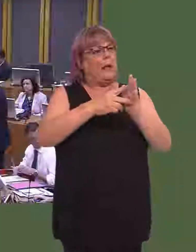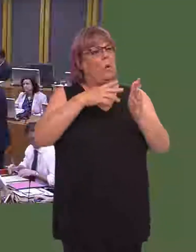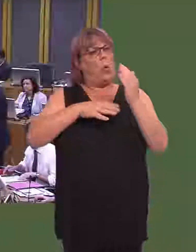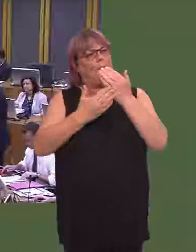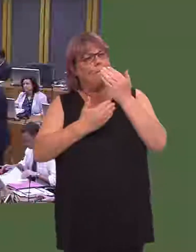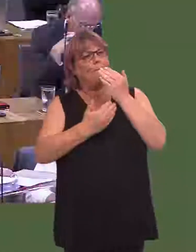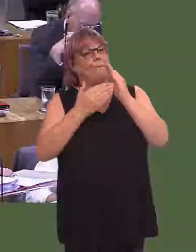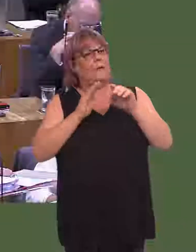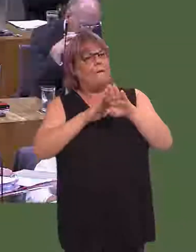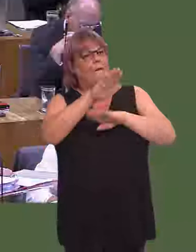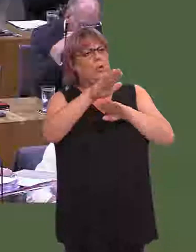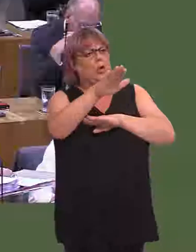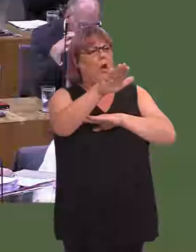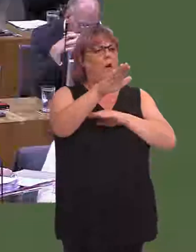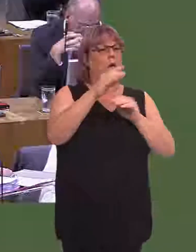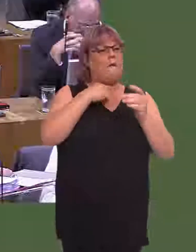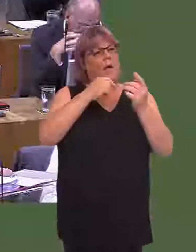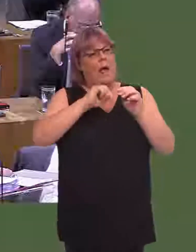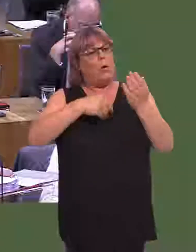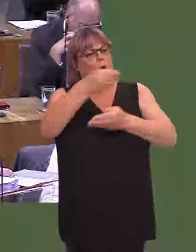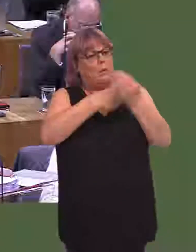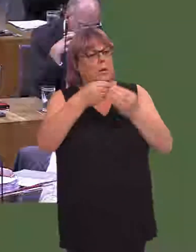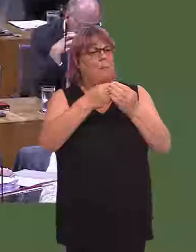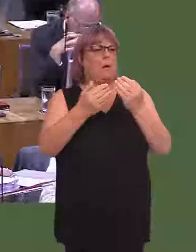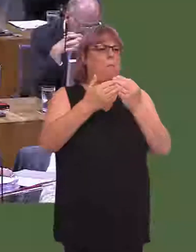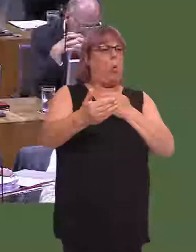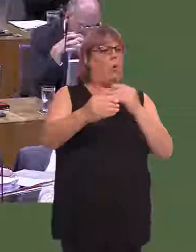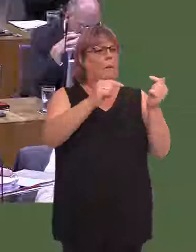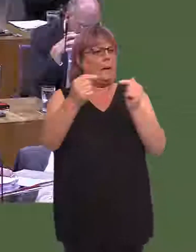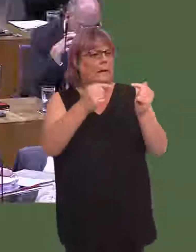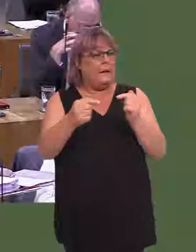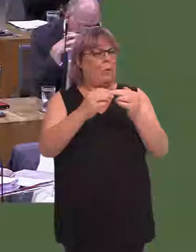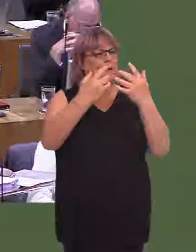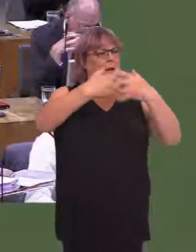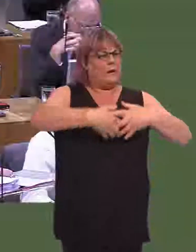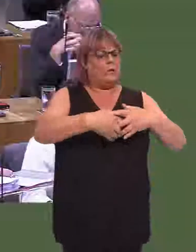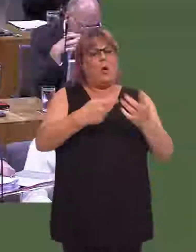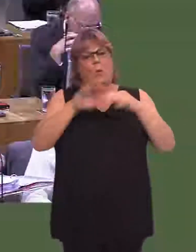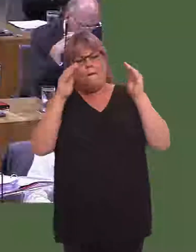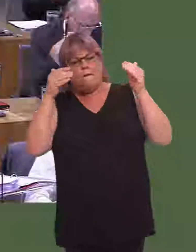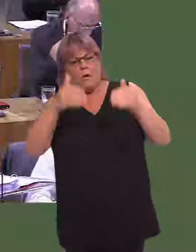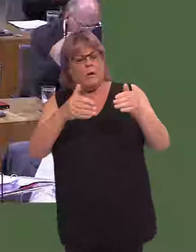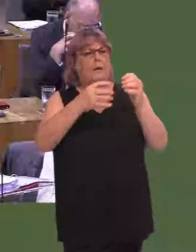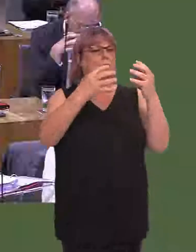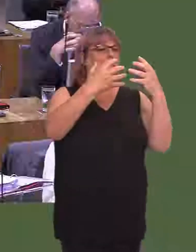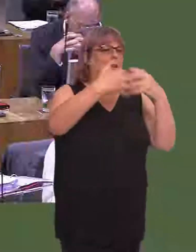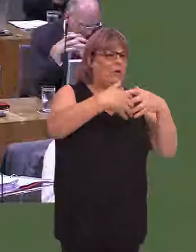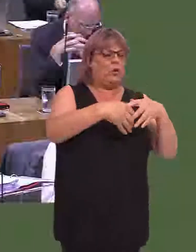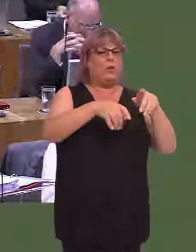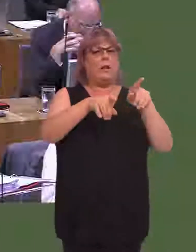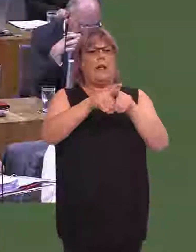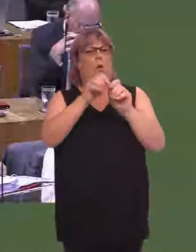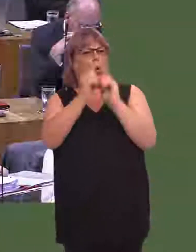of technology to future-proof and maintain the competitiveness of our economy. Our calls for action, with their focus on